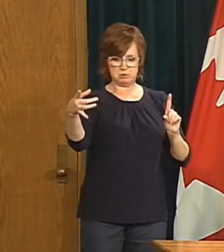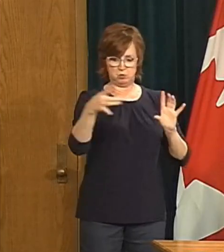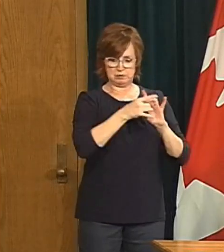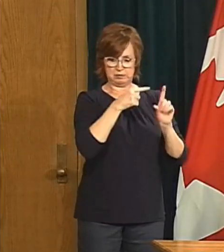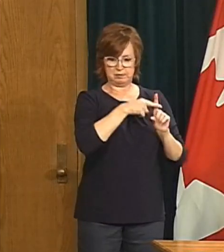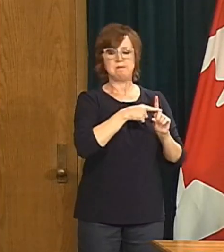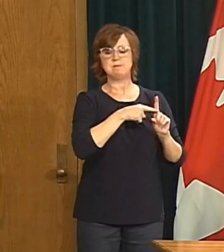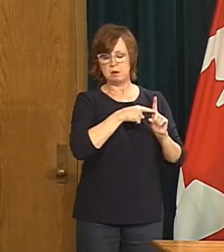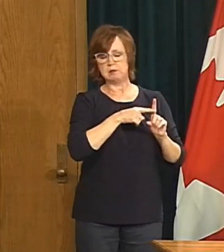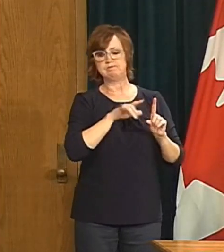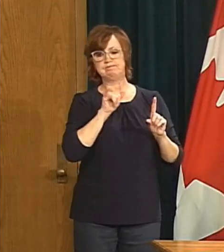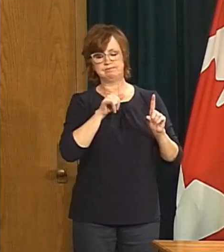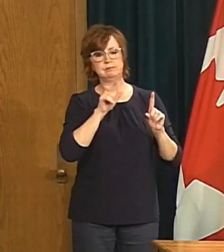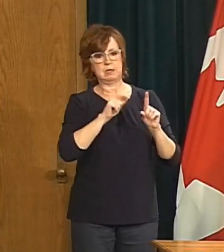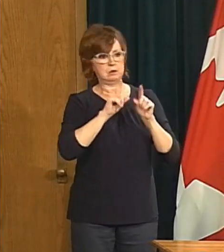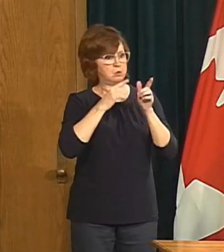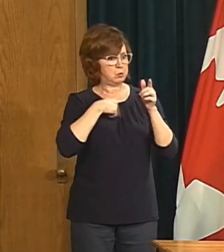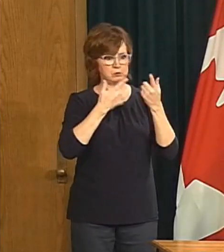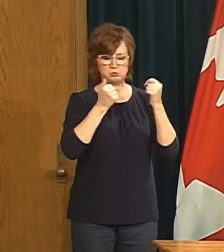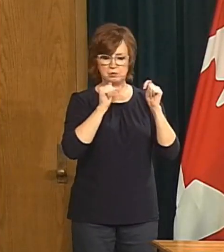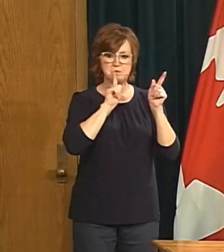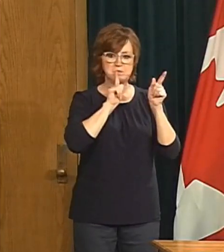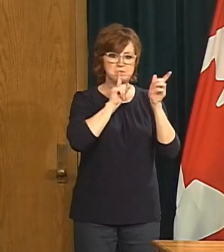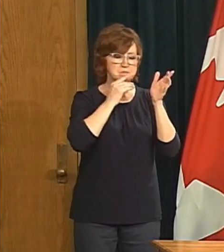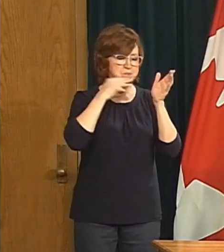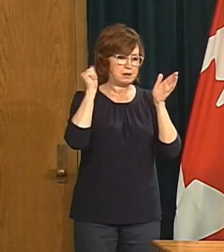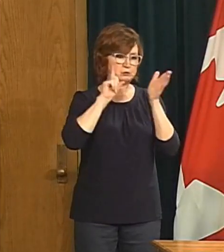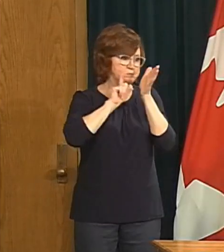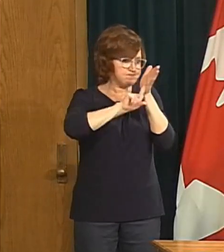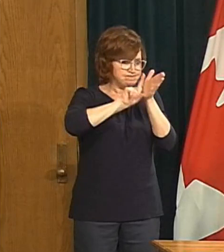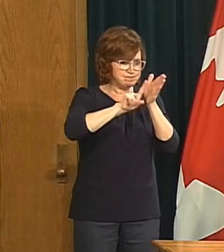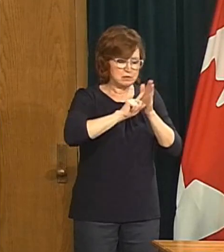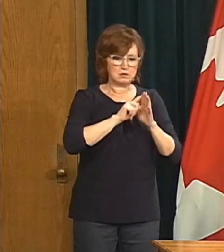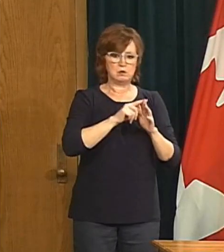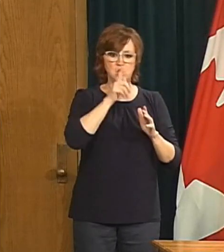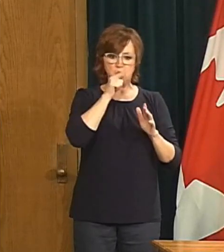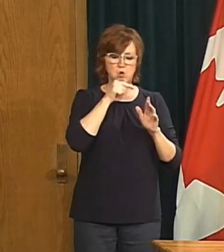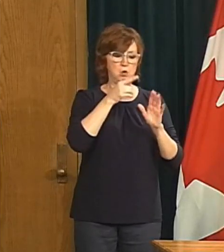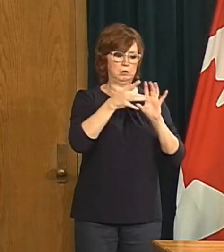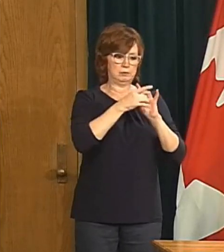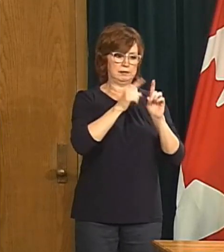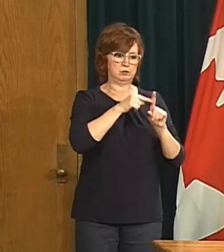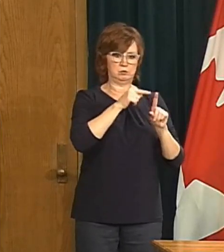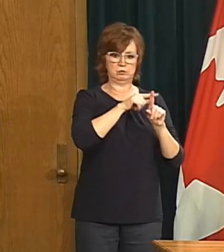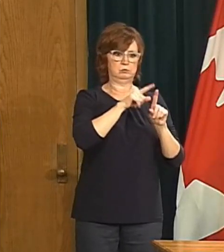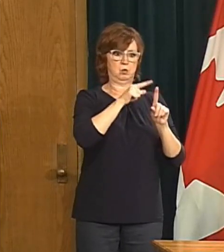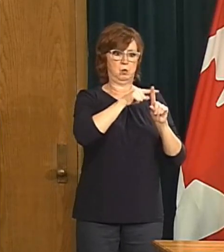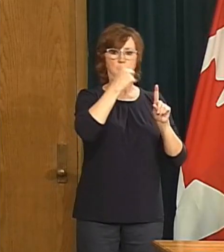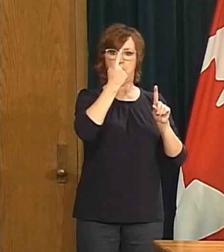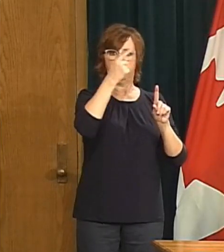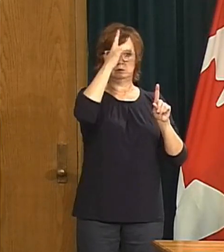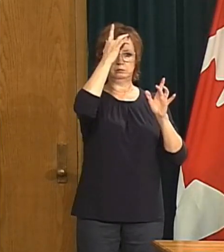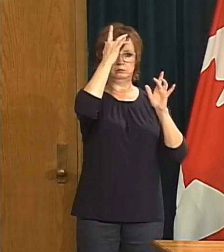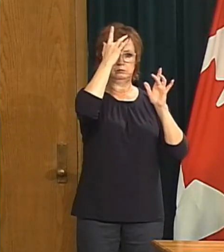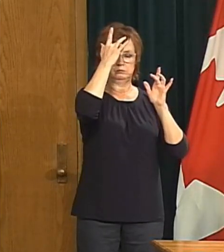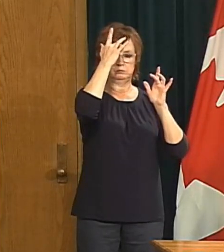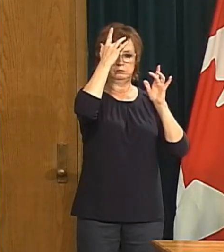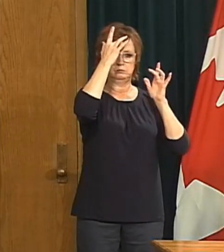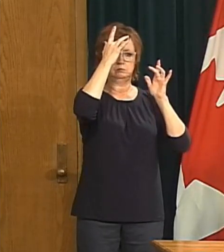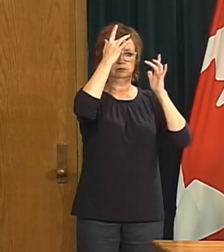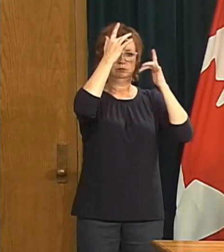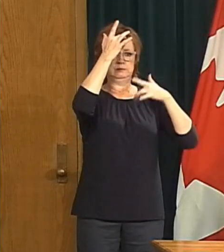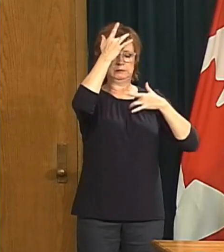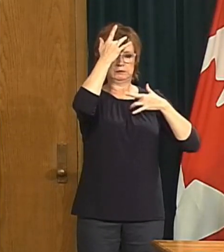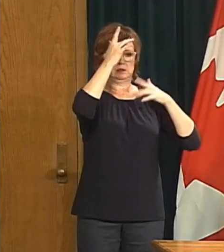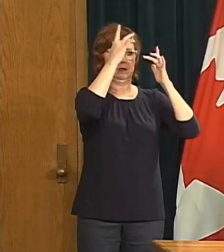as controlled, and we are not really considering any person who